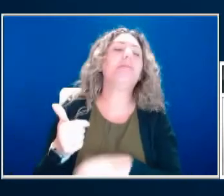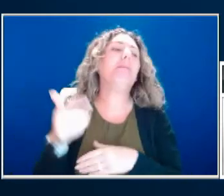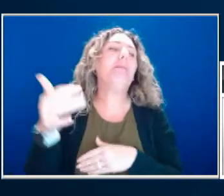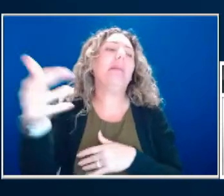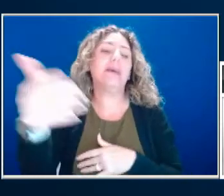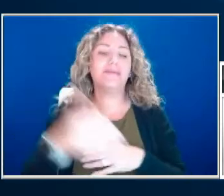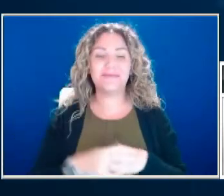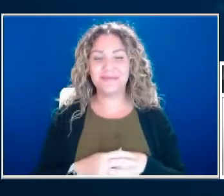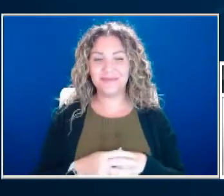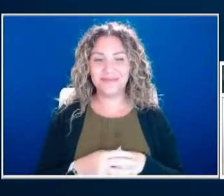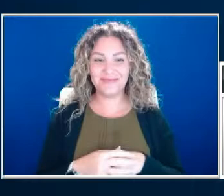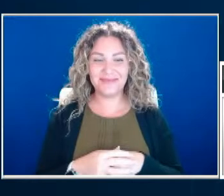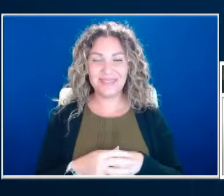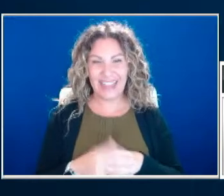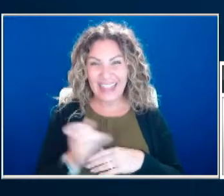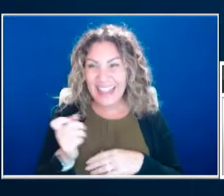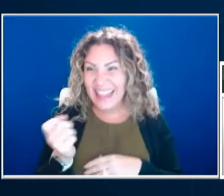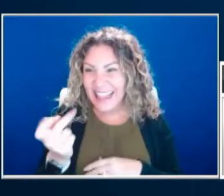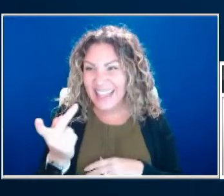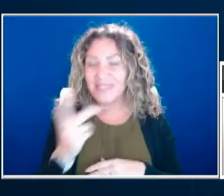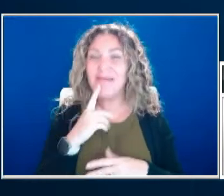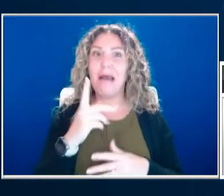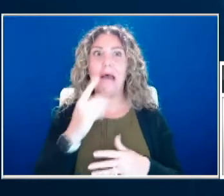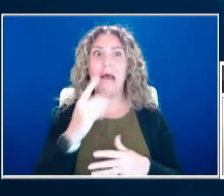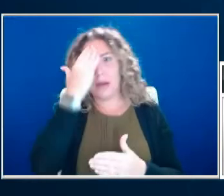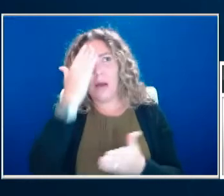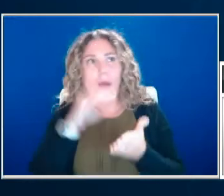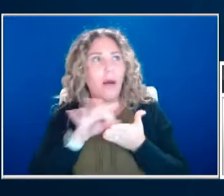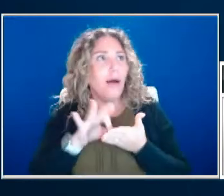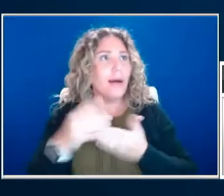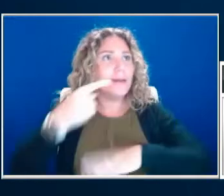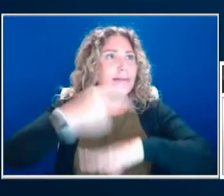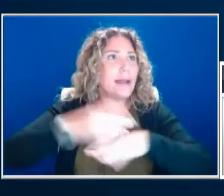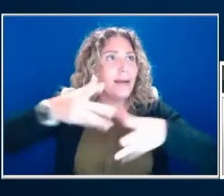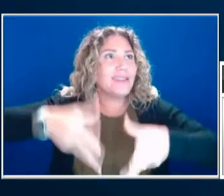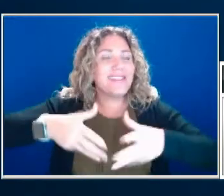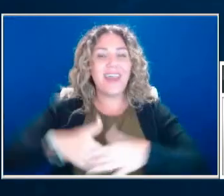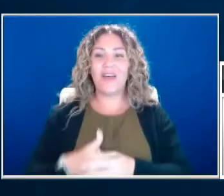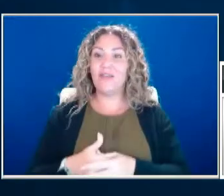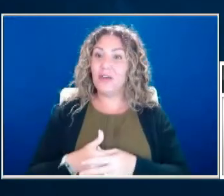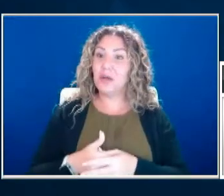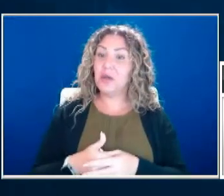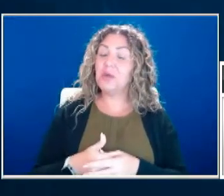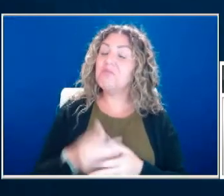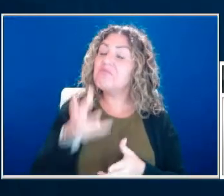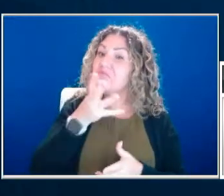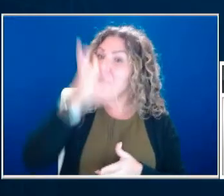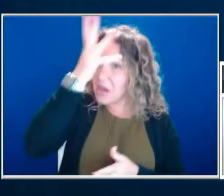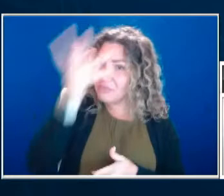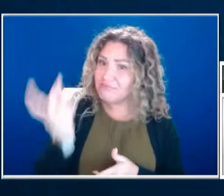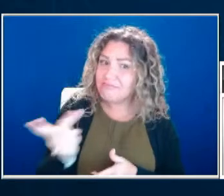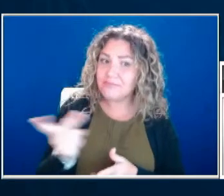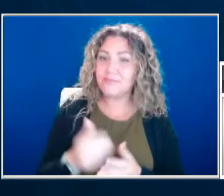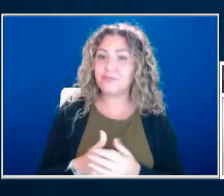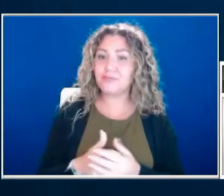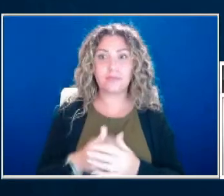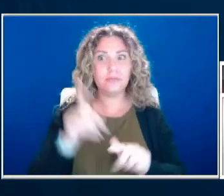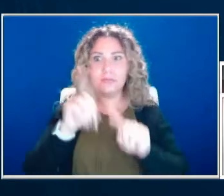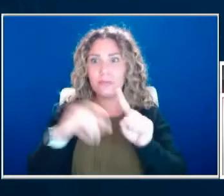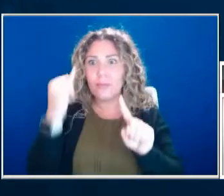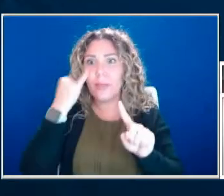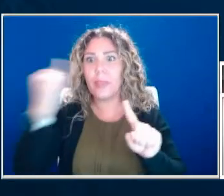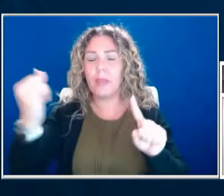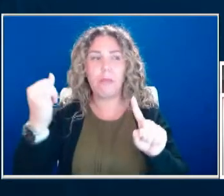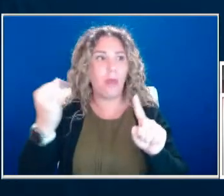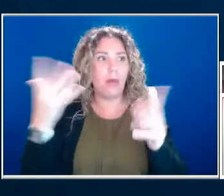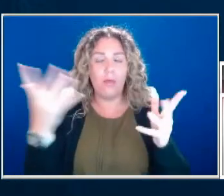though. Okay, just a little bit. I know you're counting down the days. So Kurt and Angie, so I can't imagine what you were going through. Just